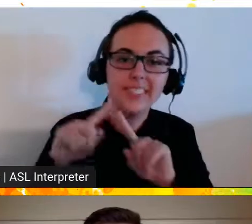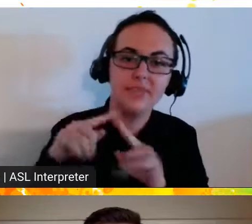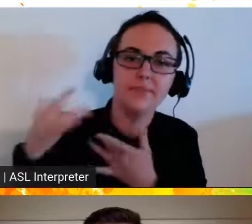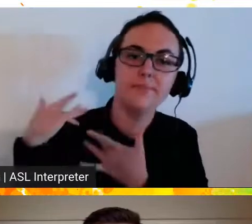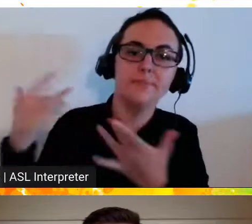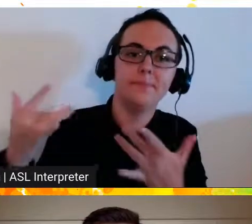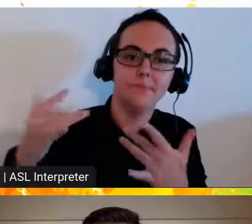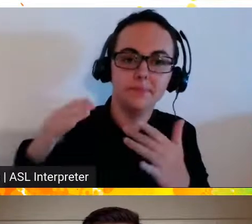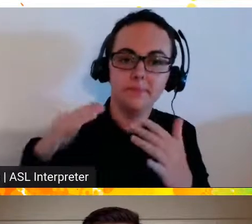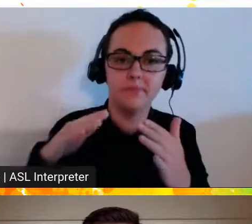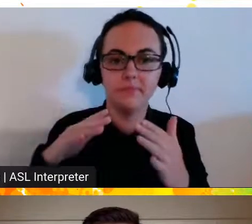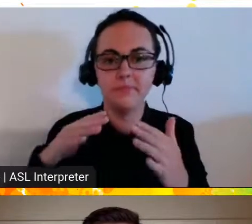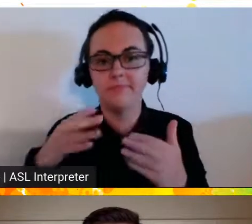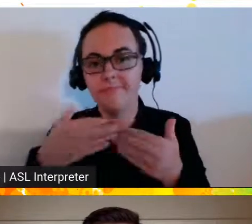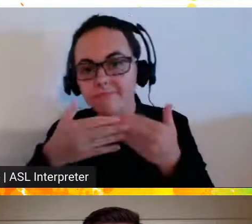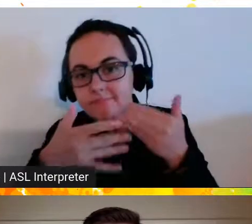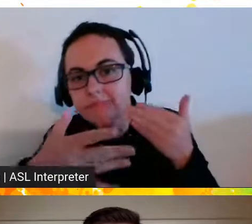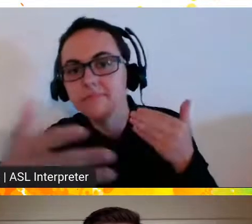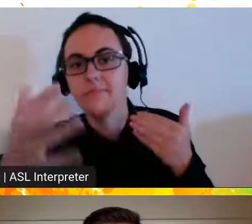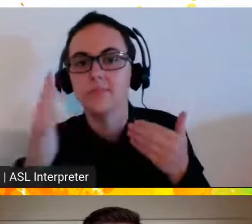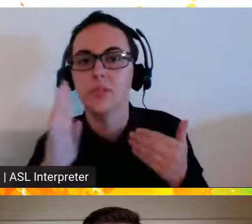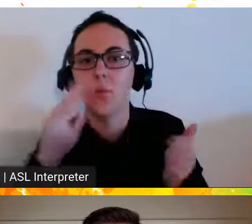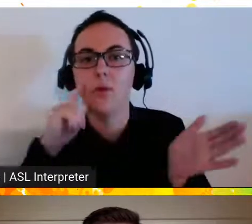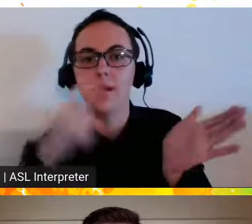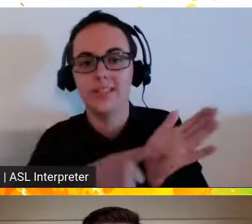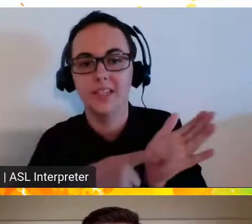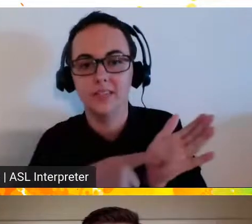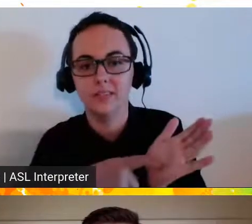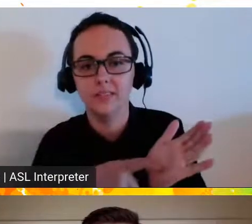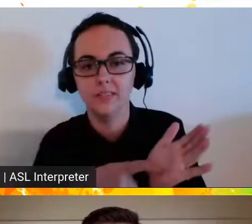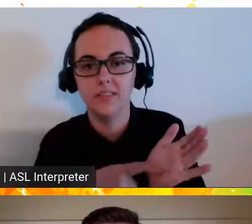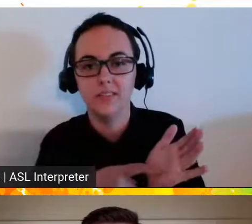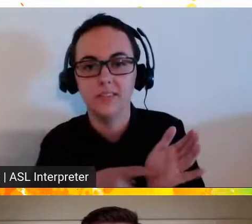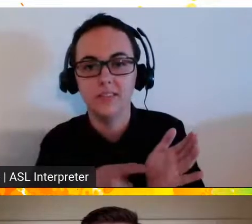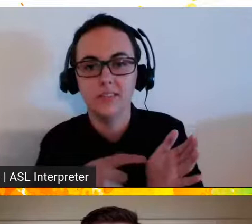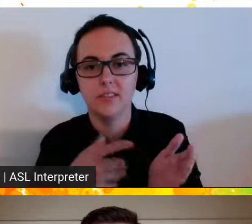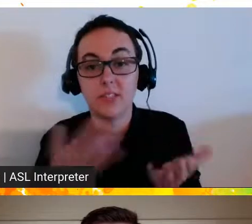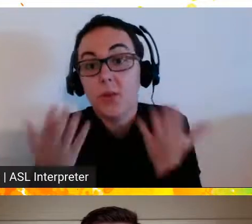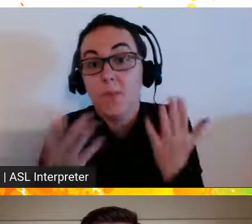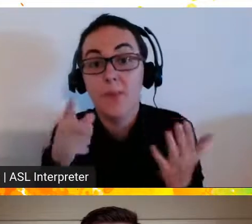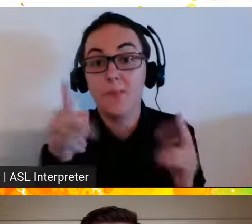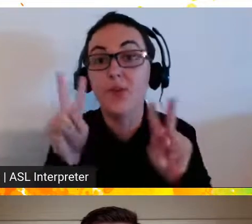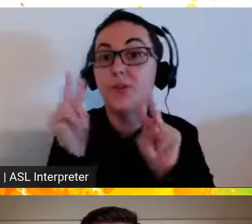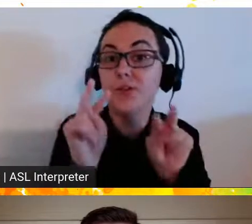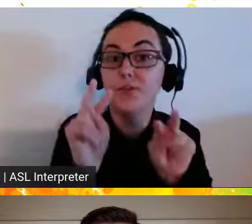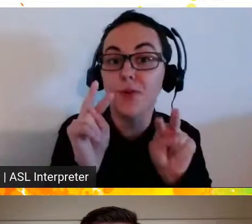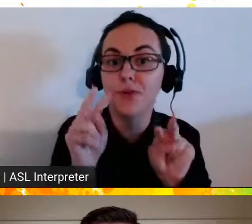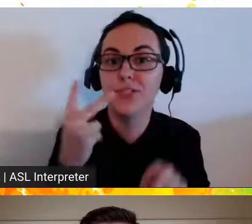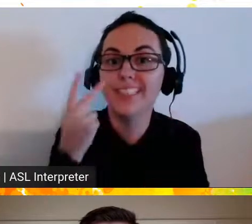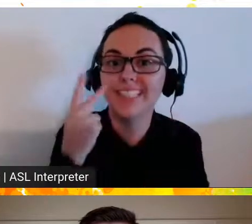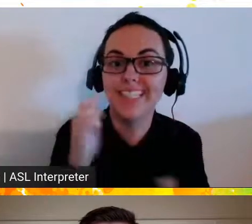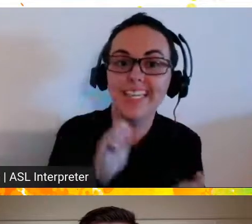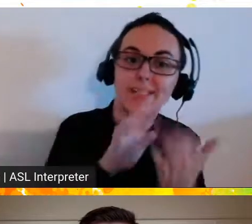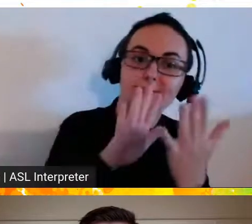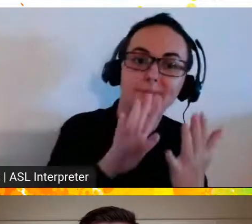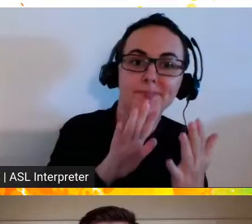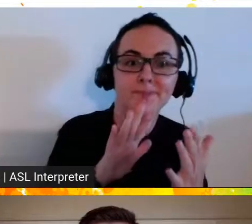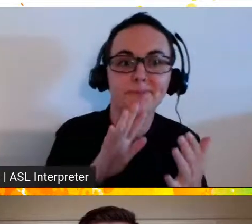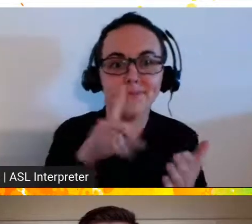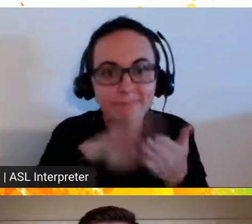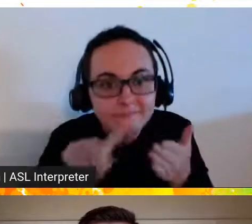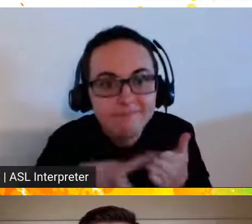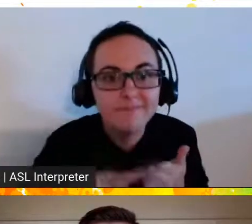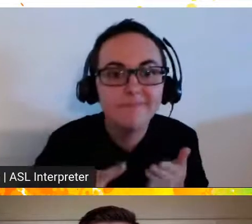an institution that you may be looking forward to delving into or exposing?